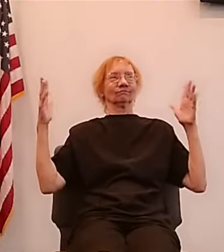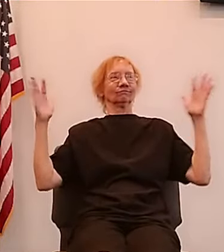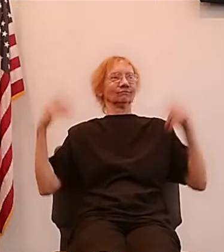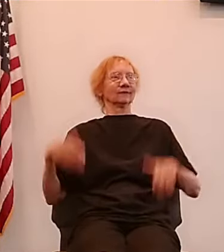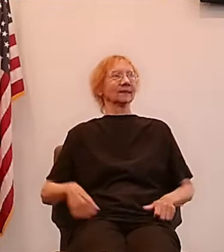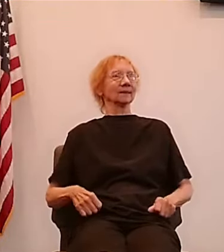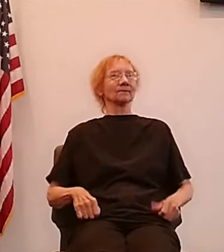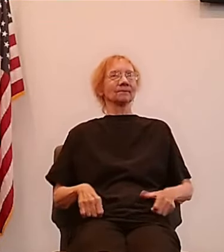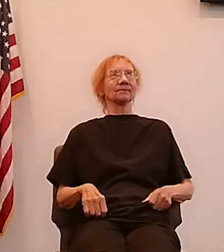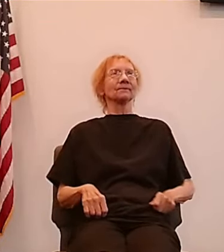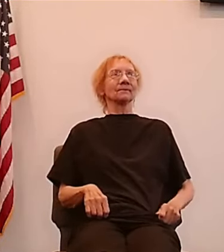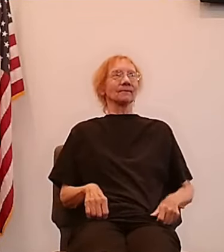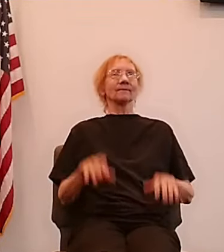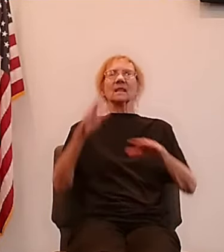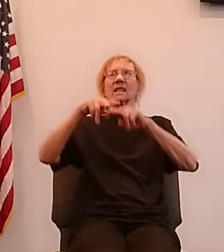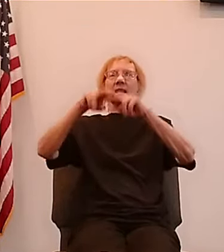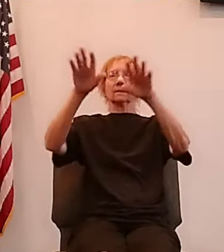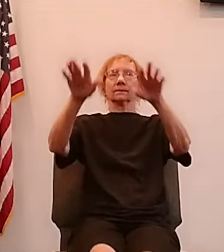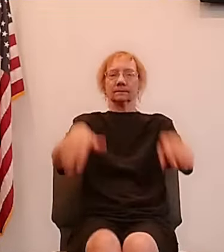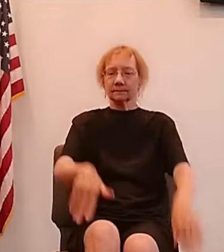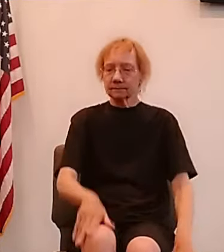You may be seated.